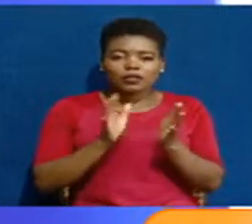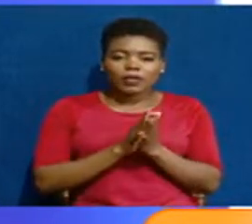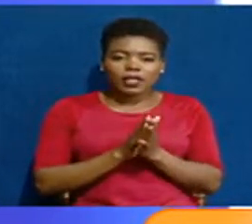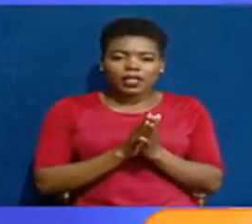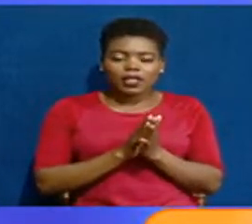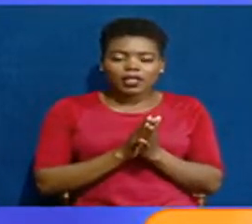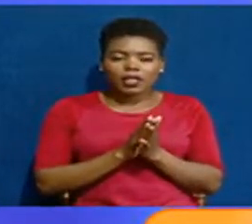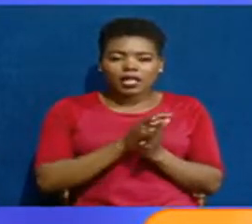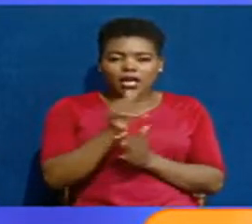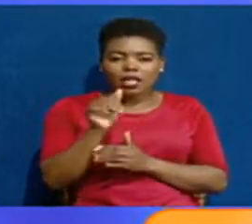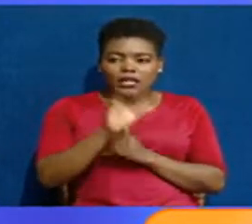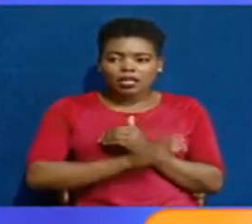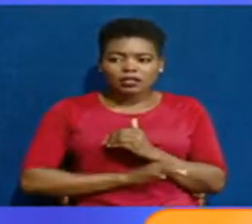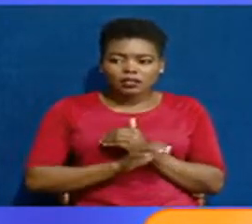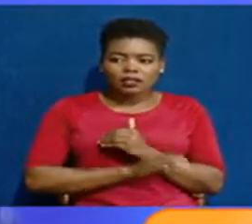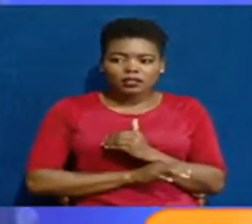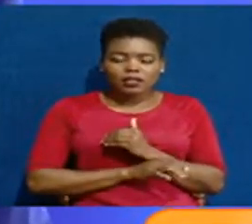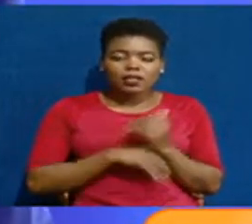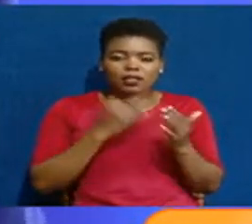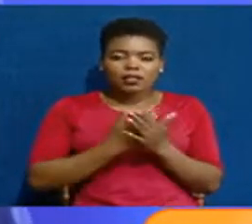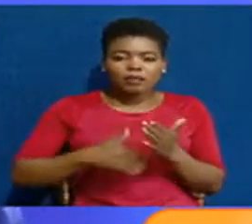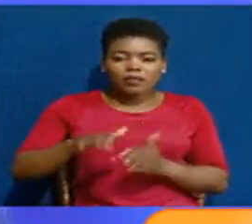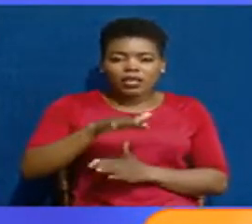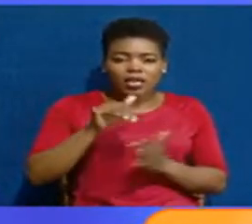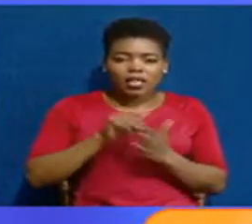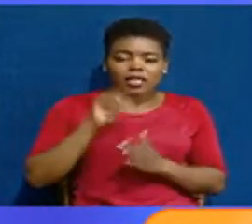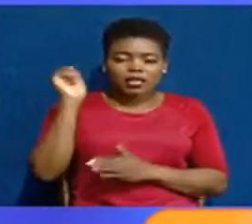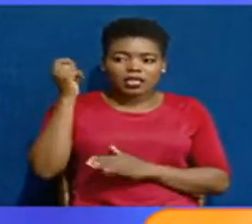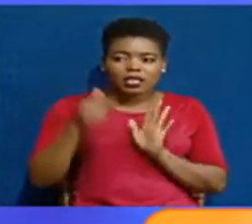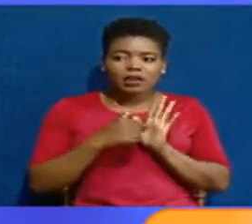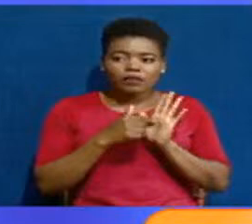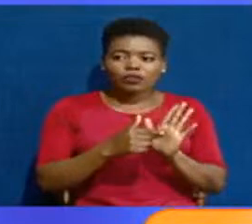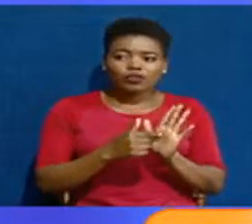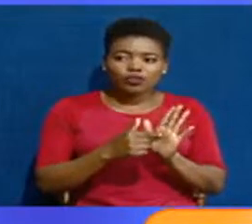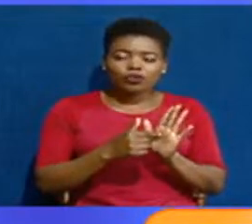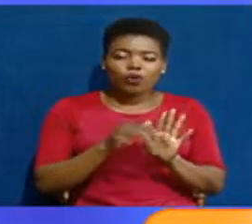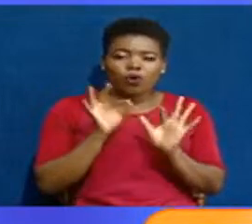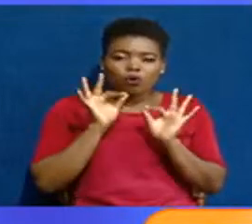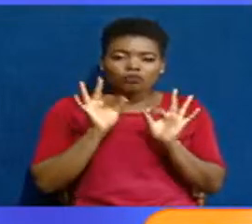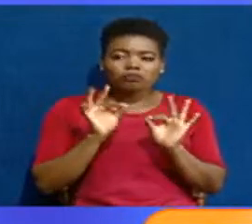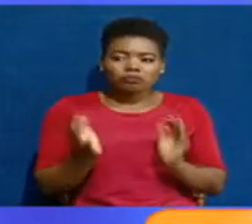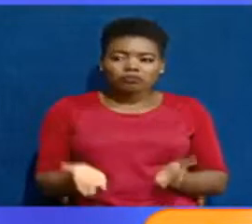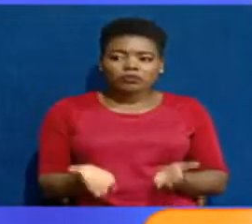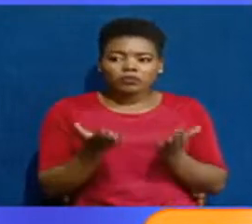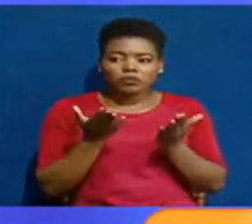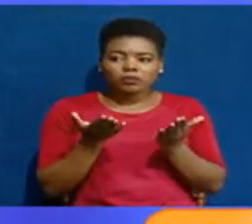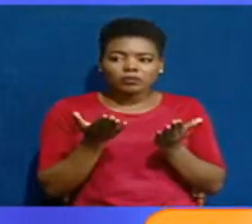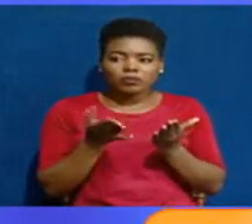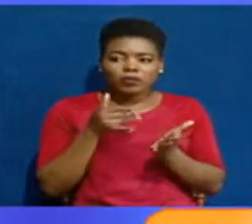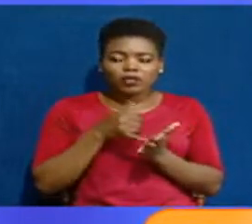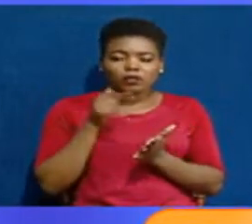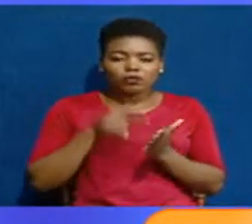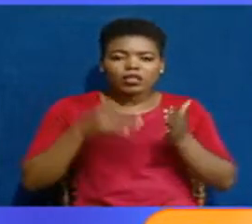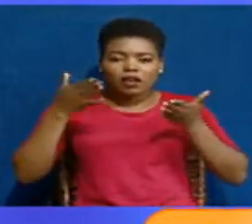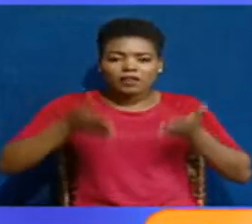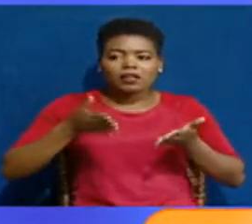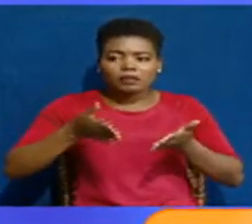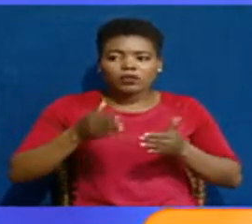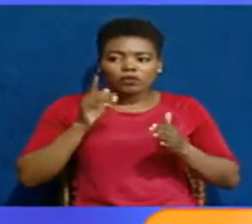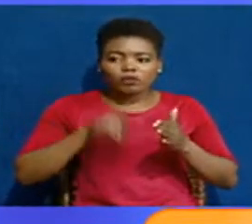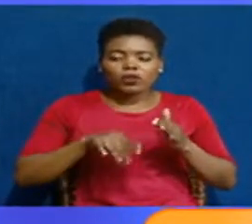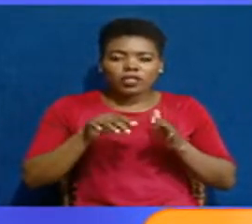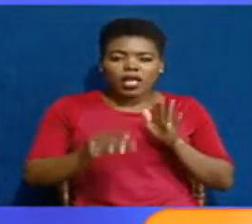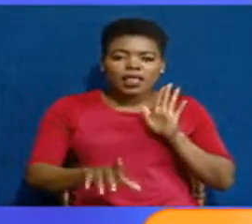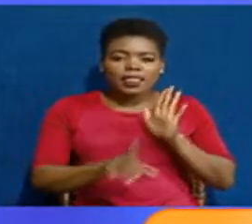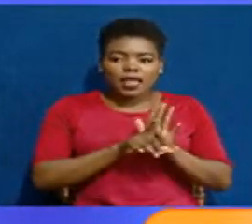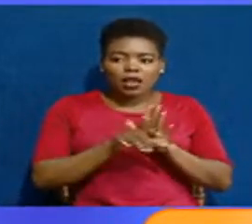parameters. Some of the areas Kenya has demonstrated stellar performance include availability of laws and regulations